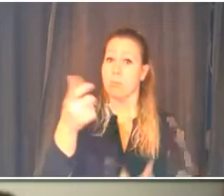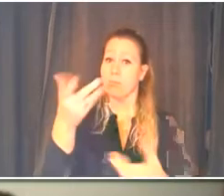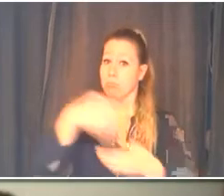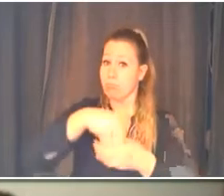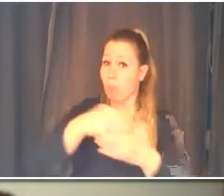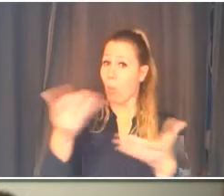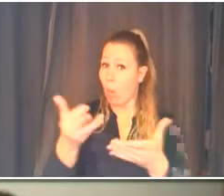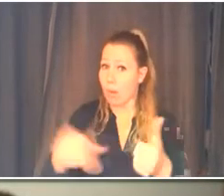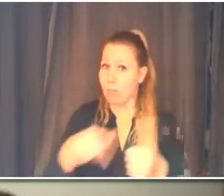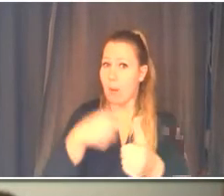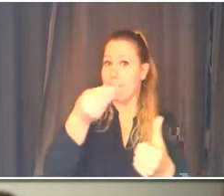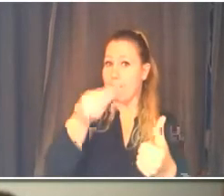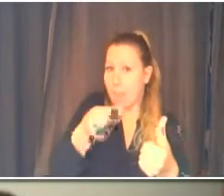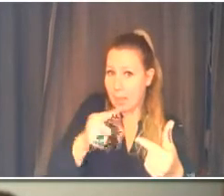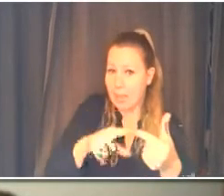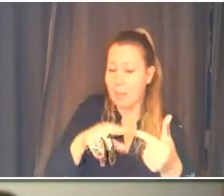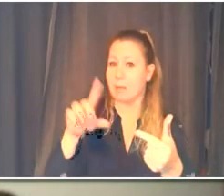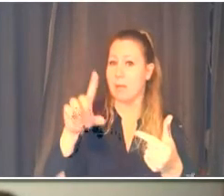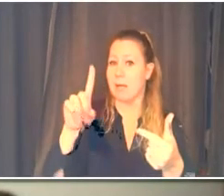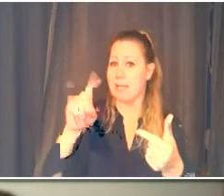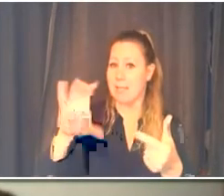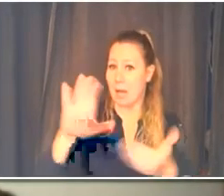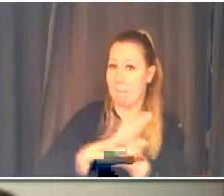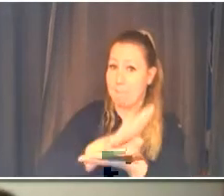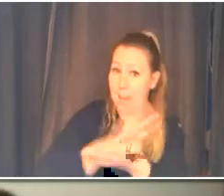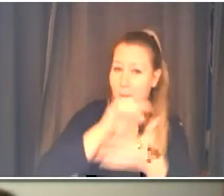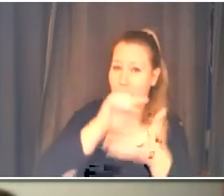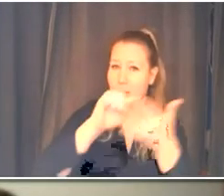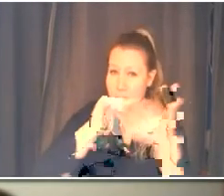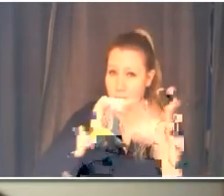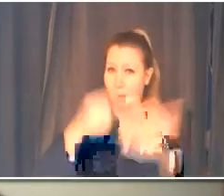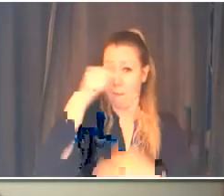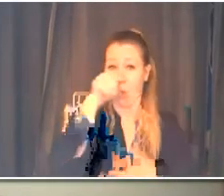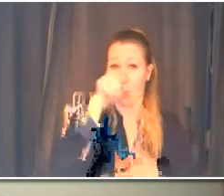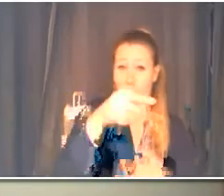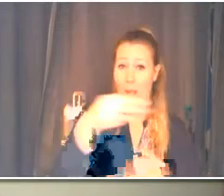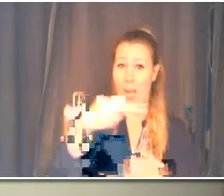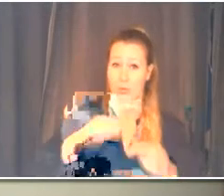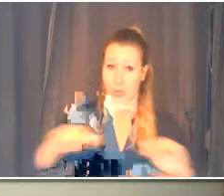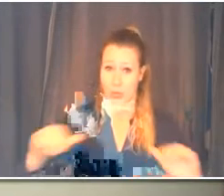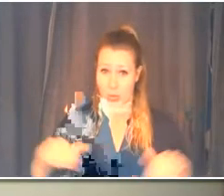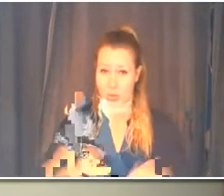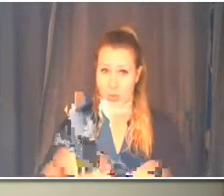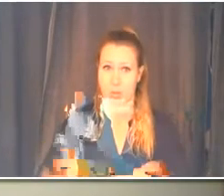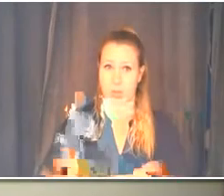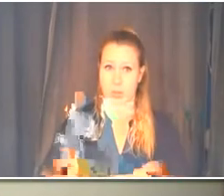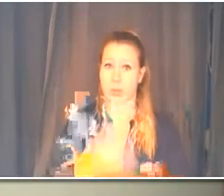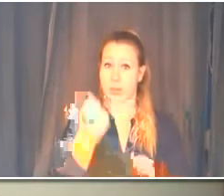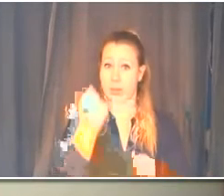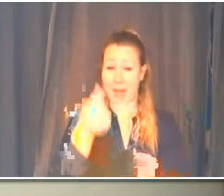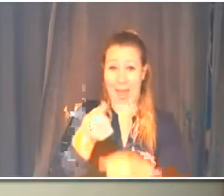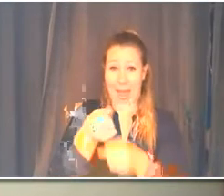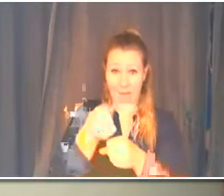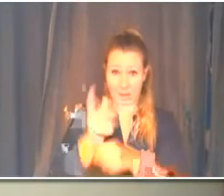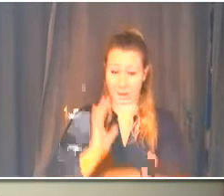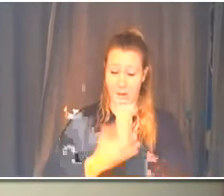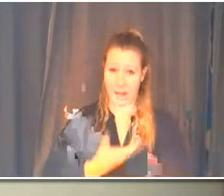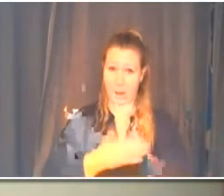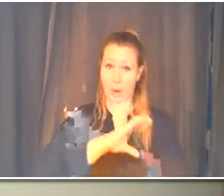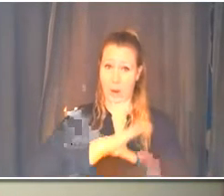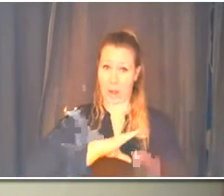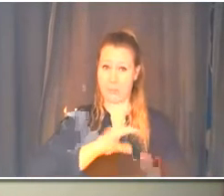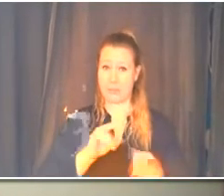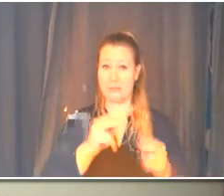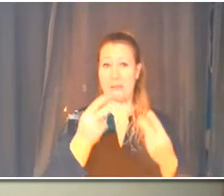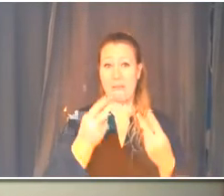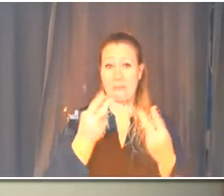had to adjust their practices and have been reaching out to victims of domestic violence by telephone these dedicated professionals and the department